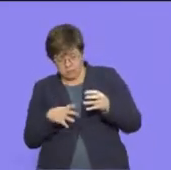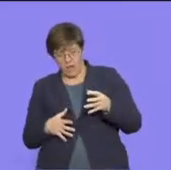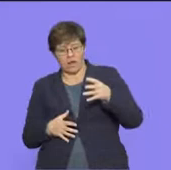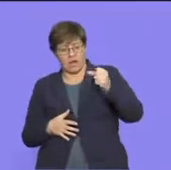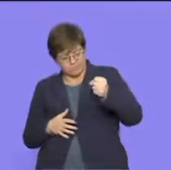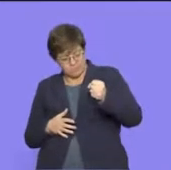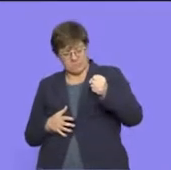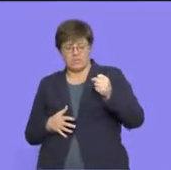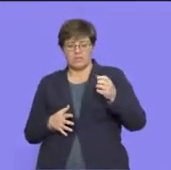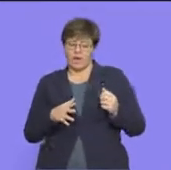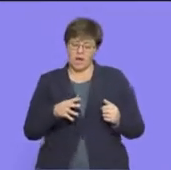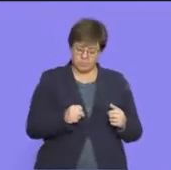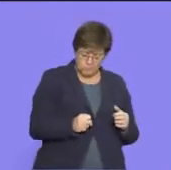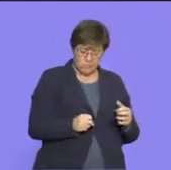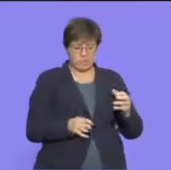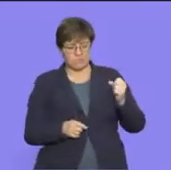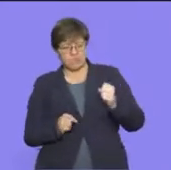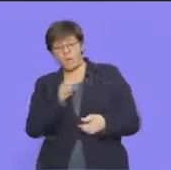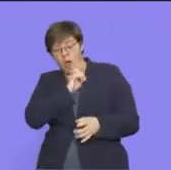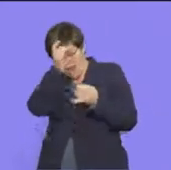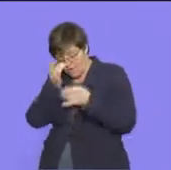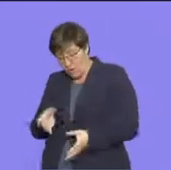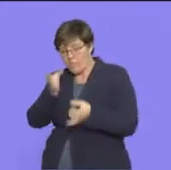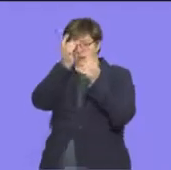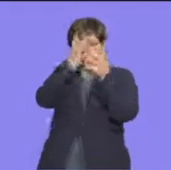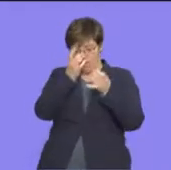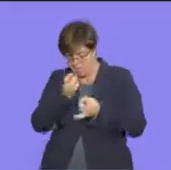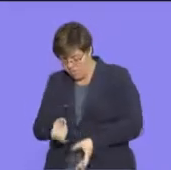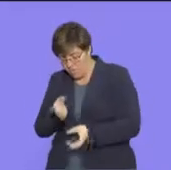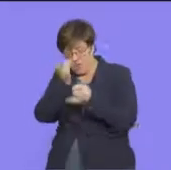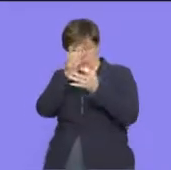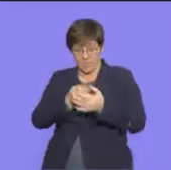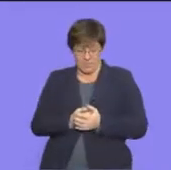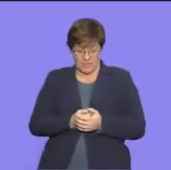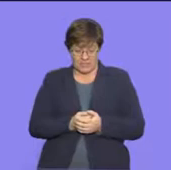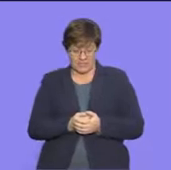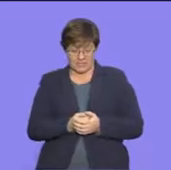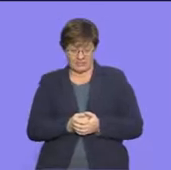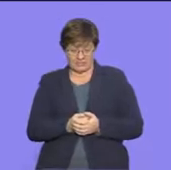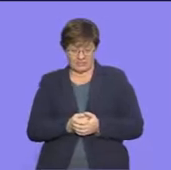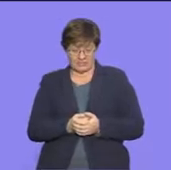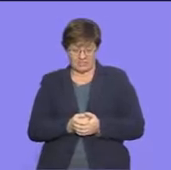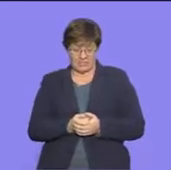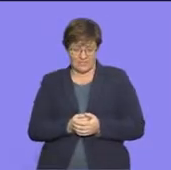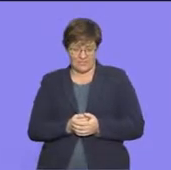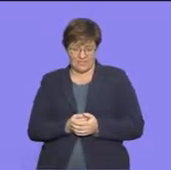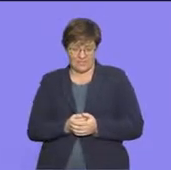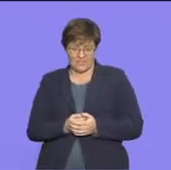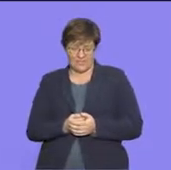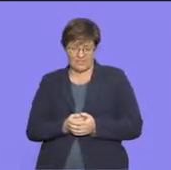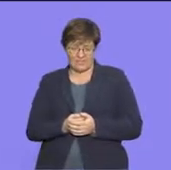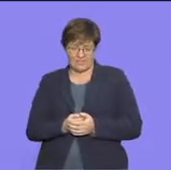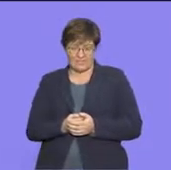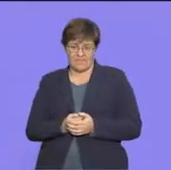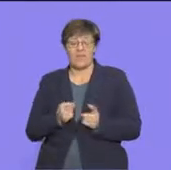contract. Do you see that? And then it goes back and it tells the atria to contract. And the